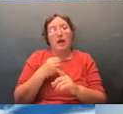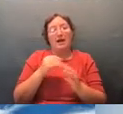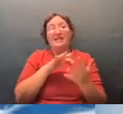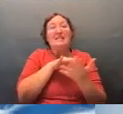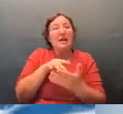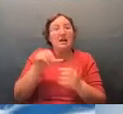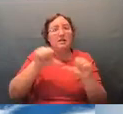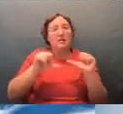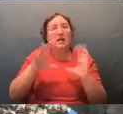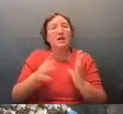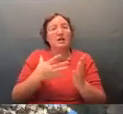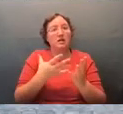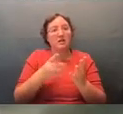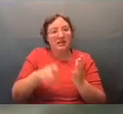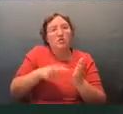more.